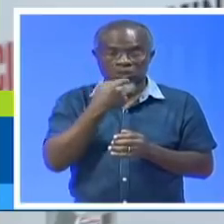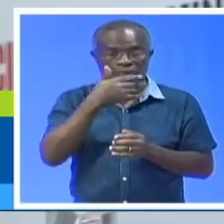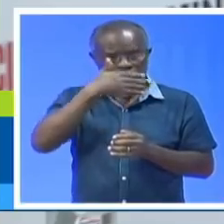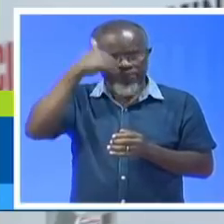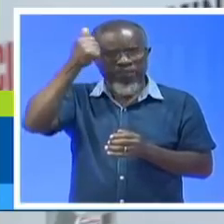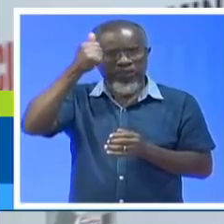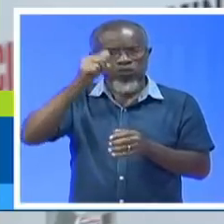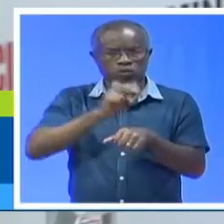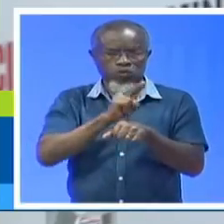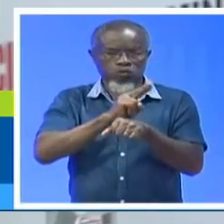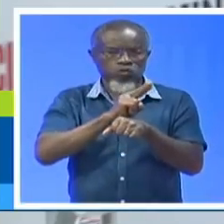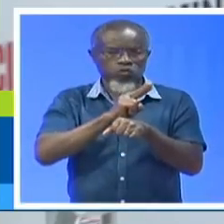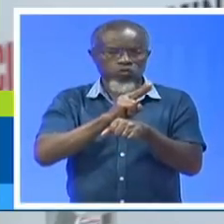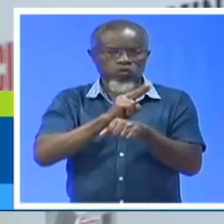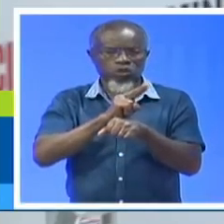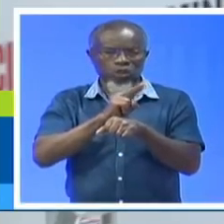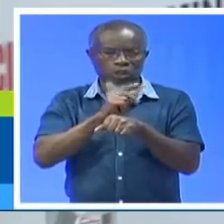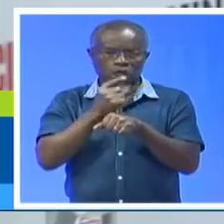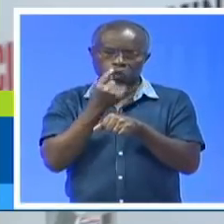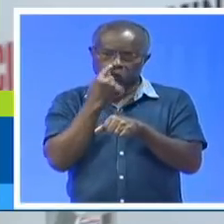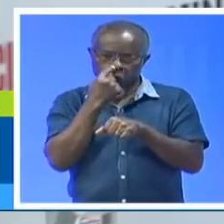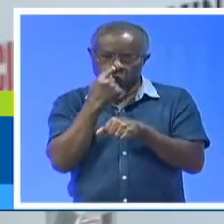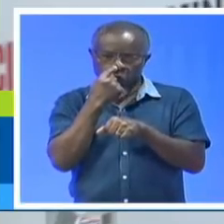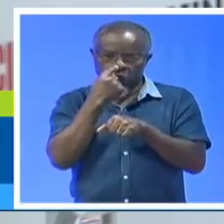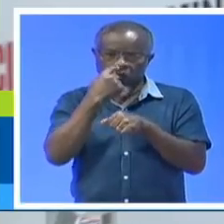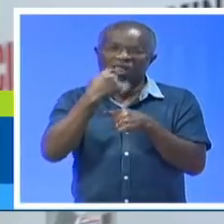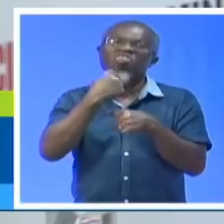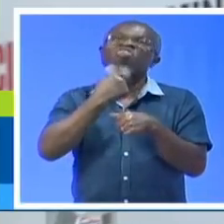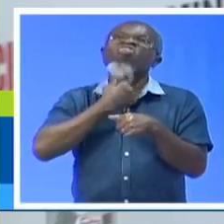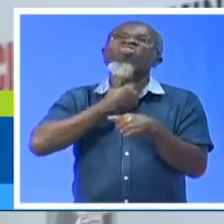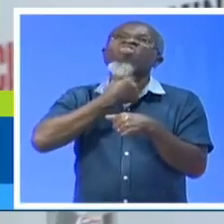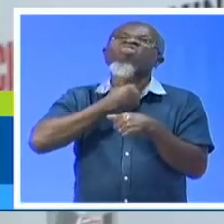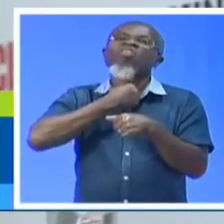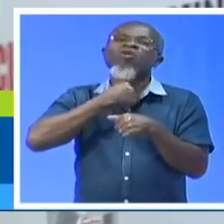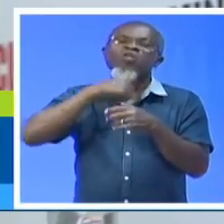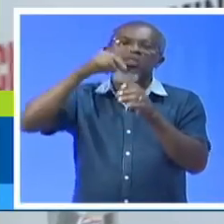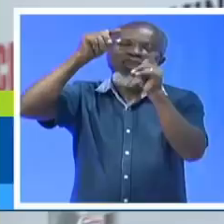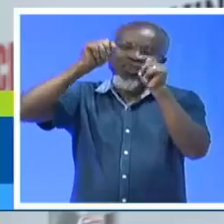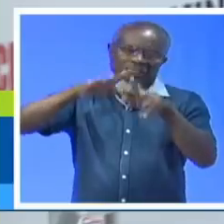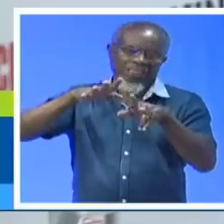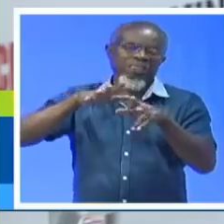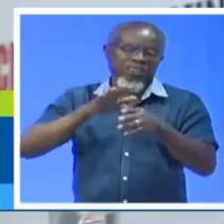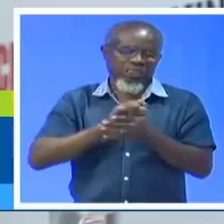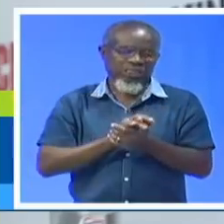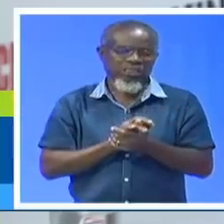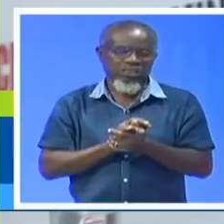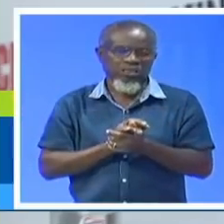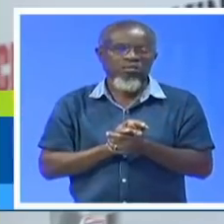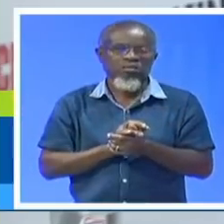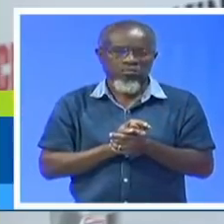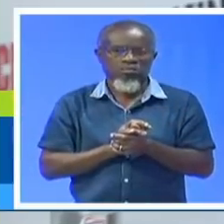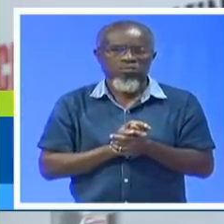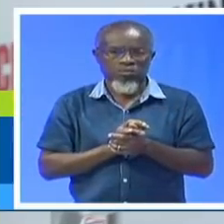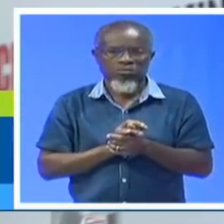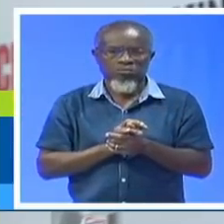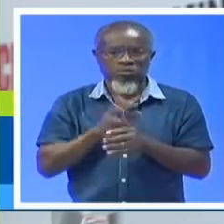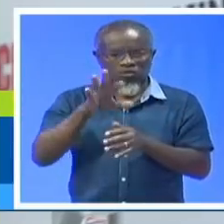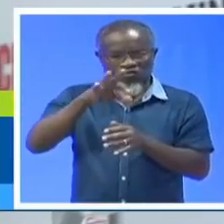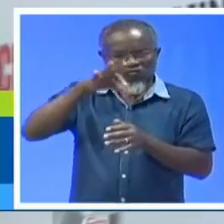to find the majority of the cells that would be infected with the virus and therefore have the viral RNA that we're looking